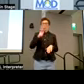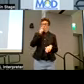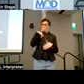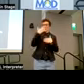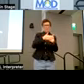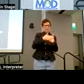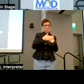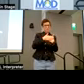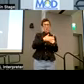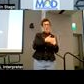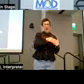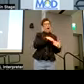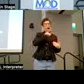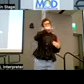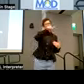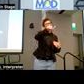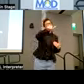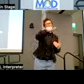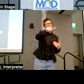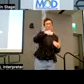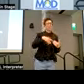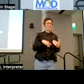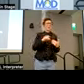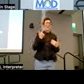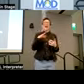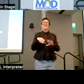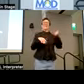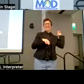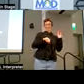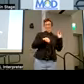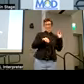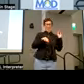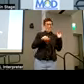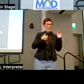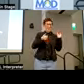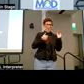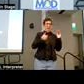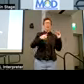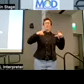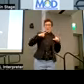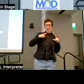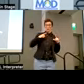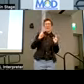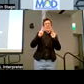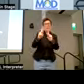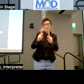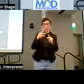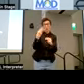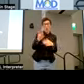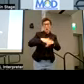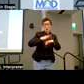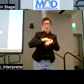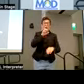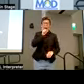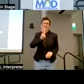me, I'm going to make sure because I'll come back and haunt them. I retired once in 97 and I came back, came back for a year. came back and I've been back 20. So I may come back. I'm